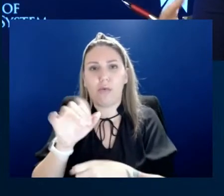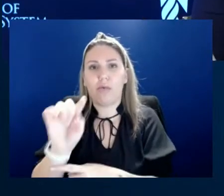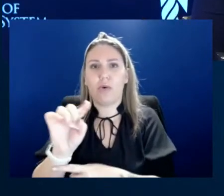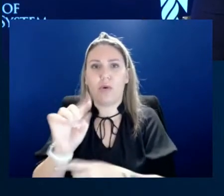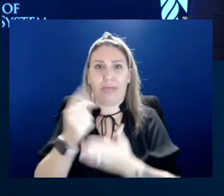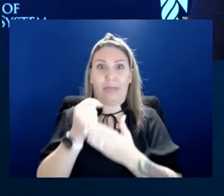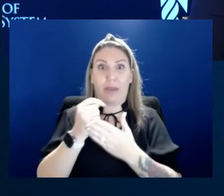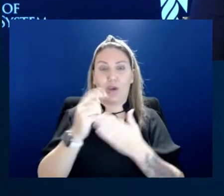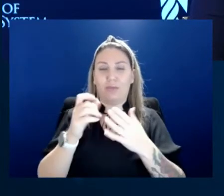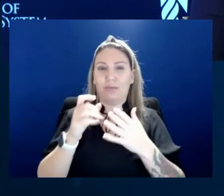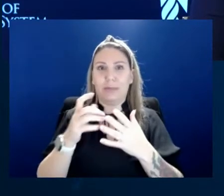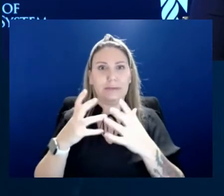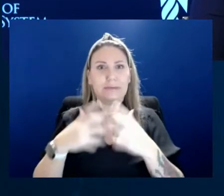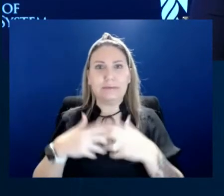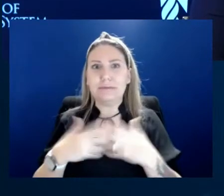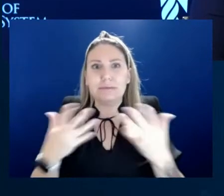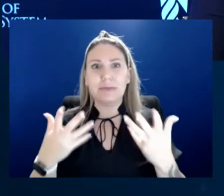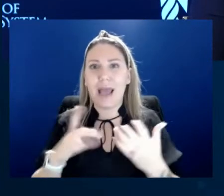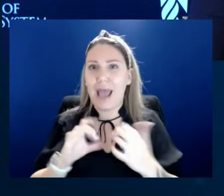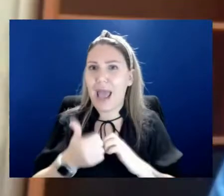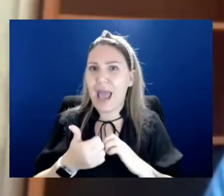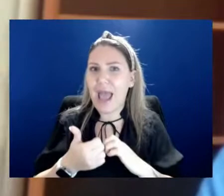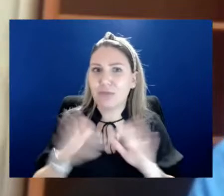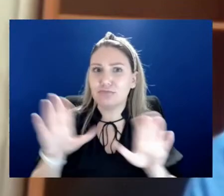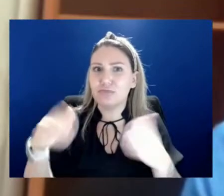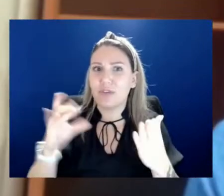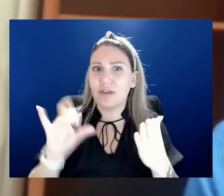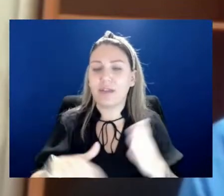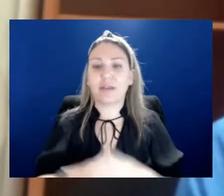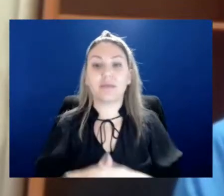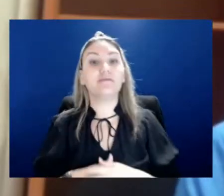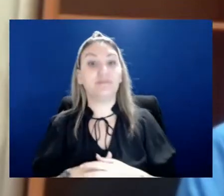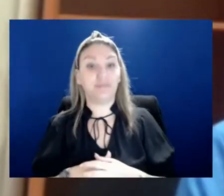to provide. Well, it's